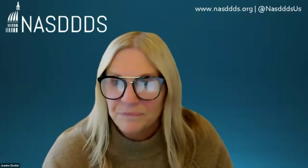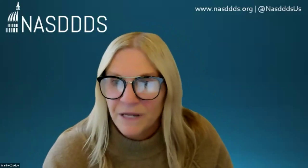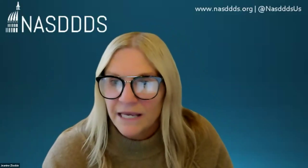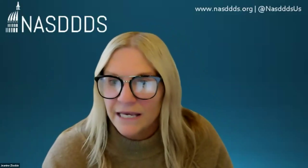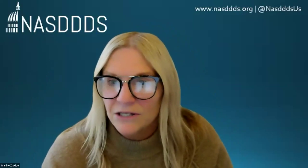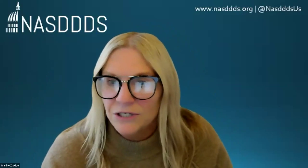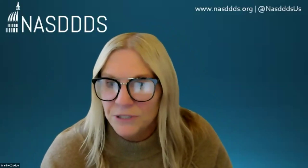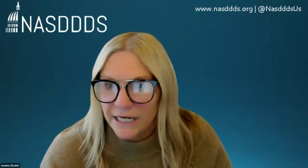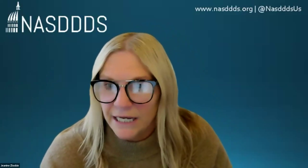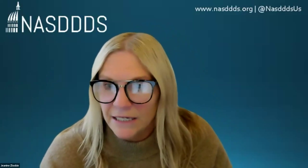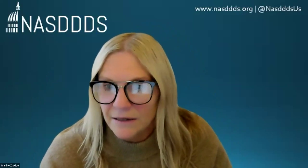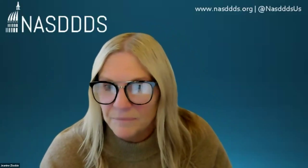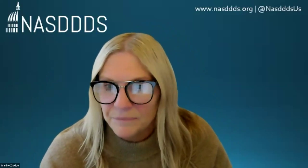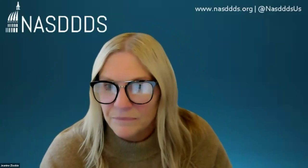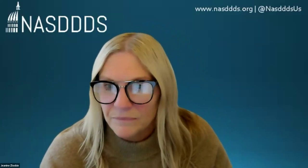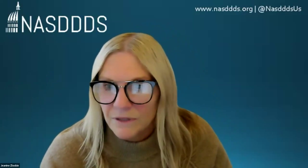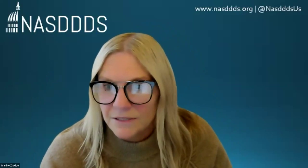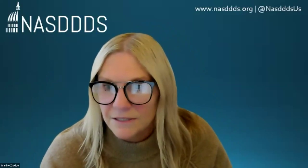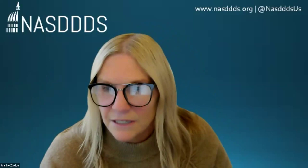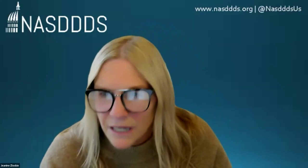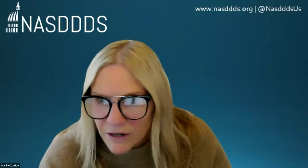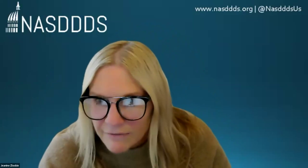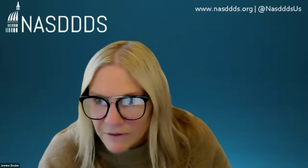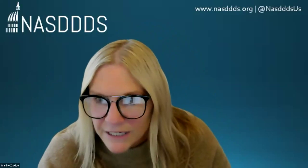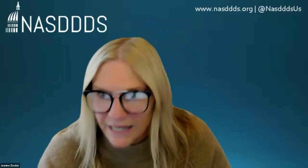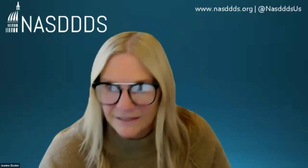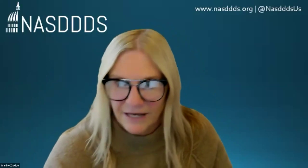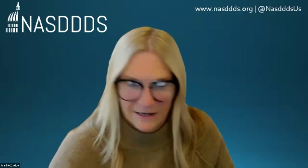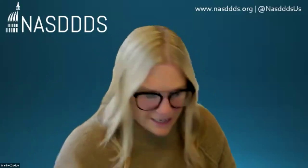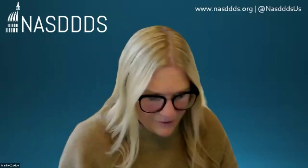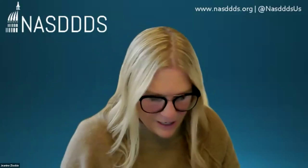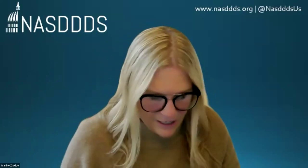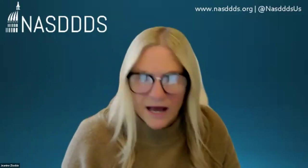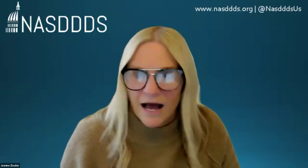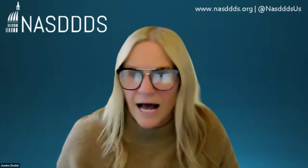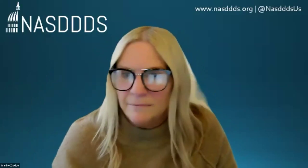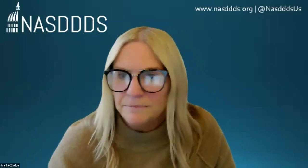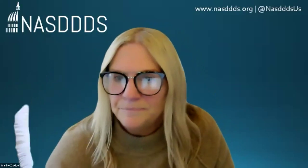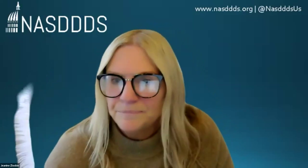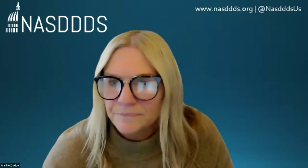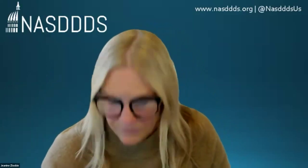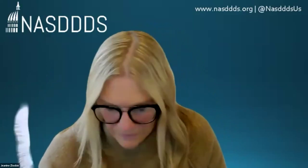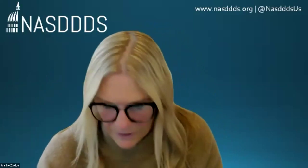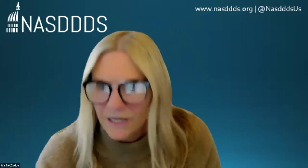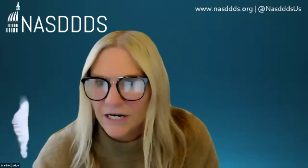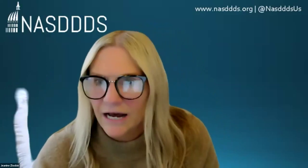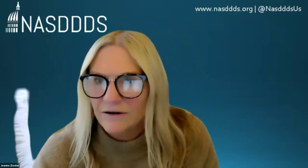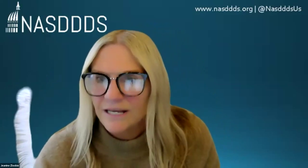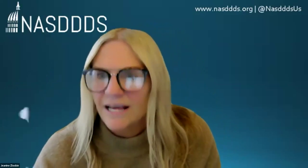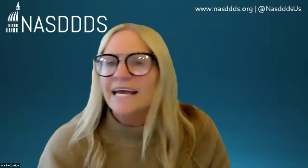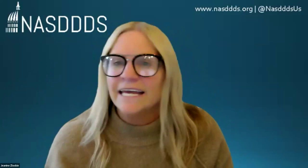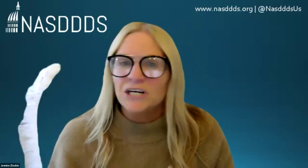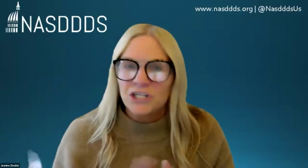you, including, this is gonna go to everyone. Yes, okay, there you go. There